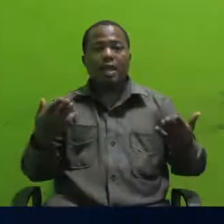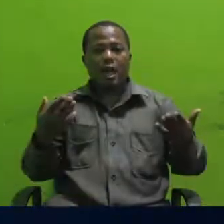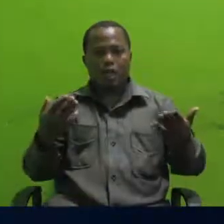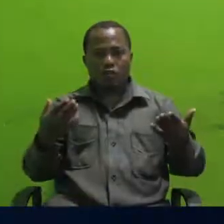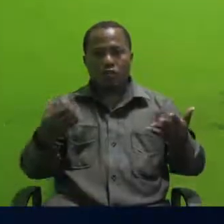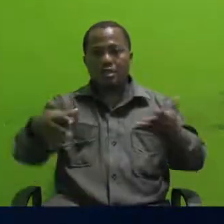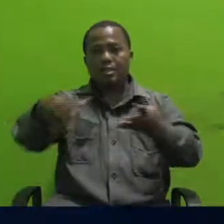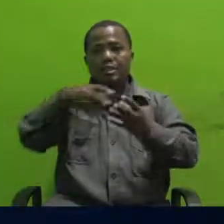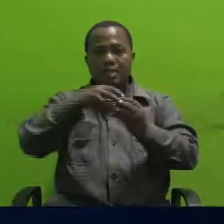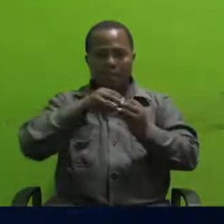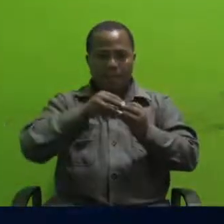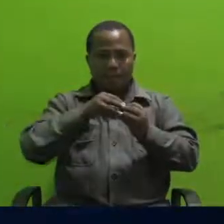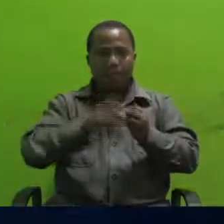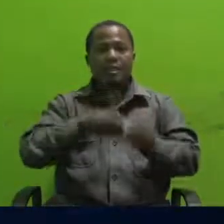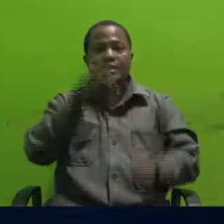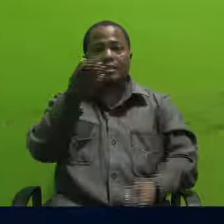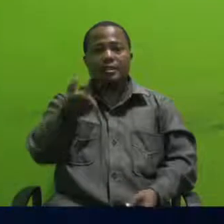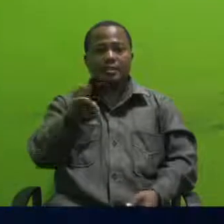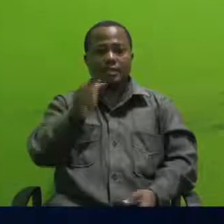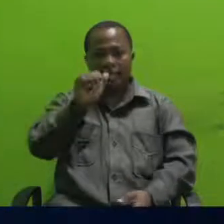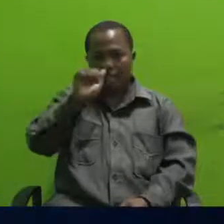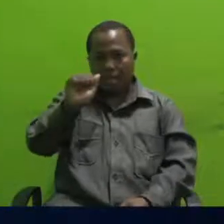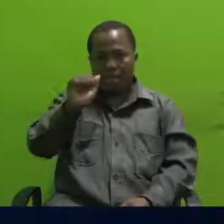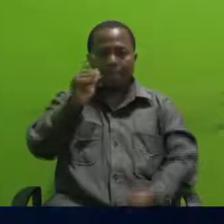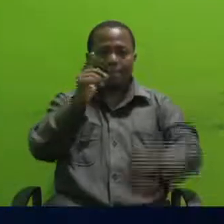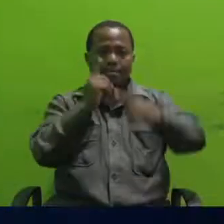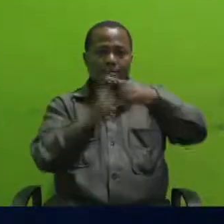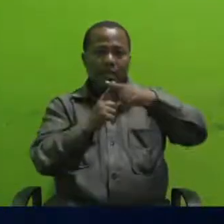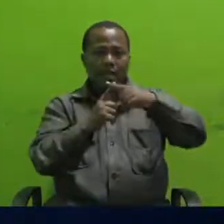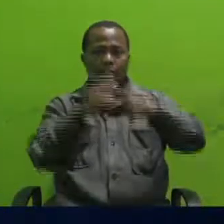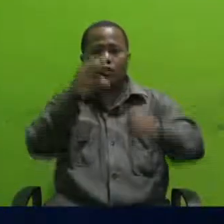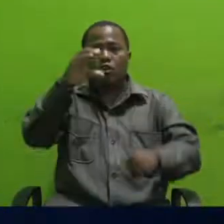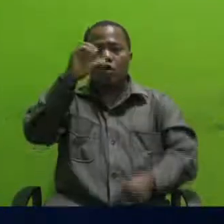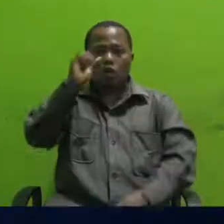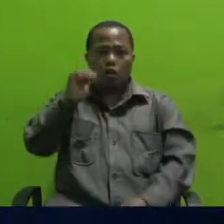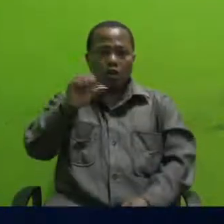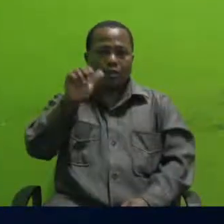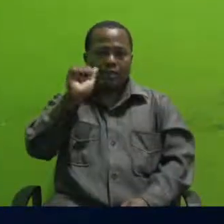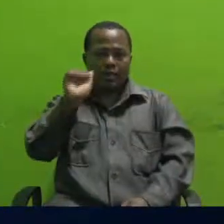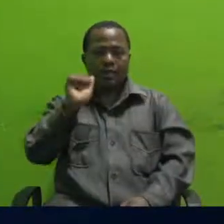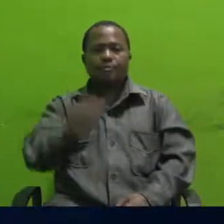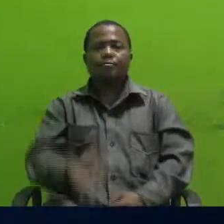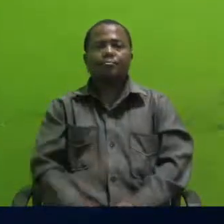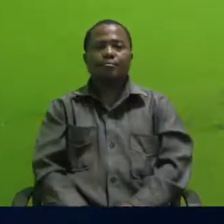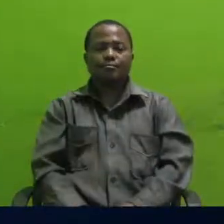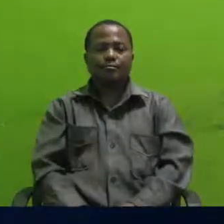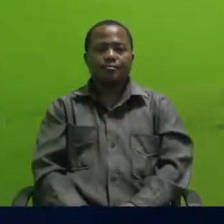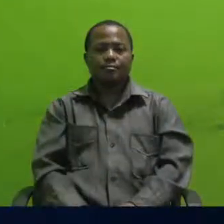Now let us sum them together, i.e. sine squared A plus cos squared A.